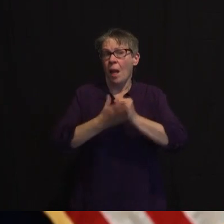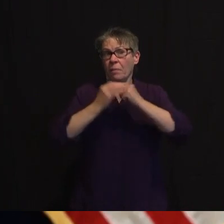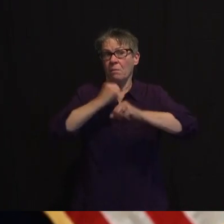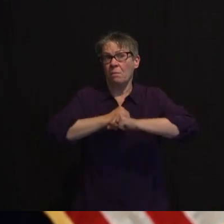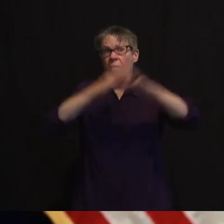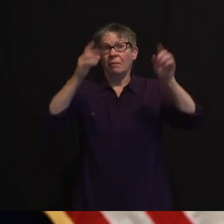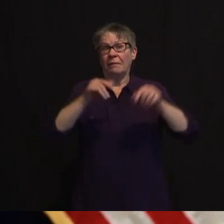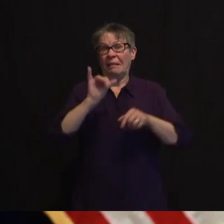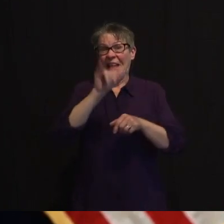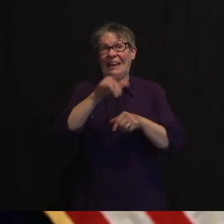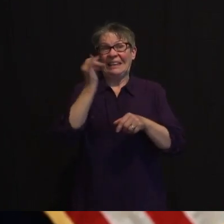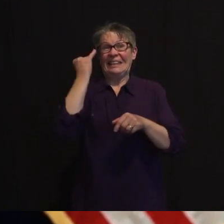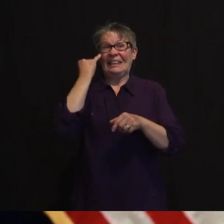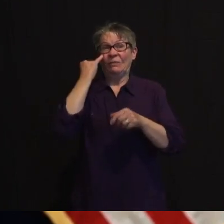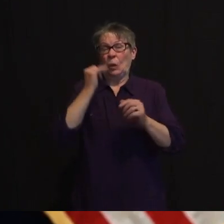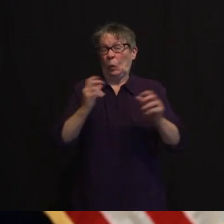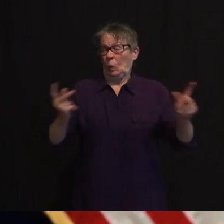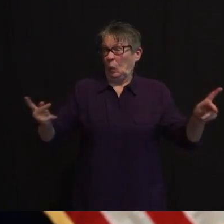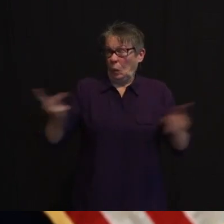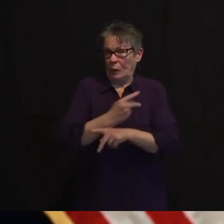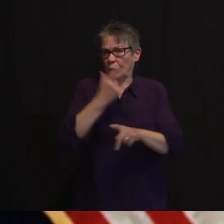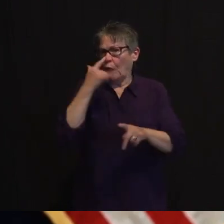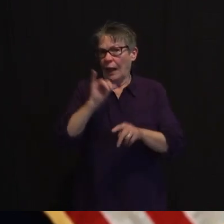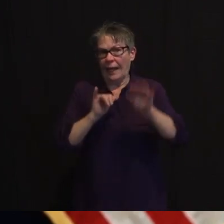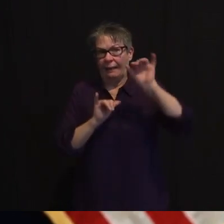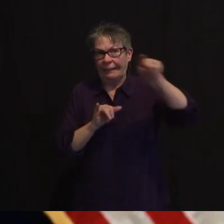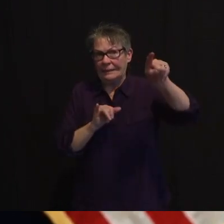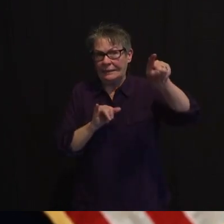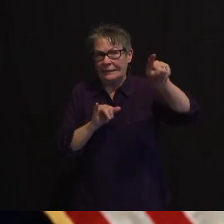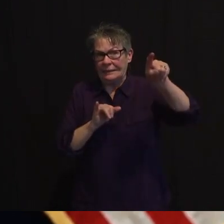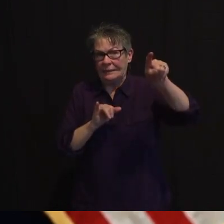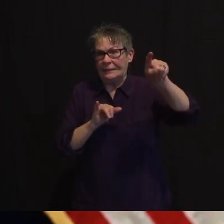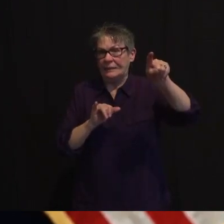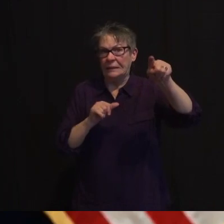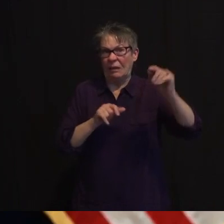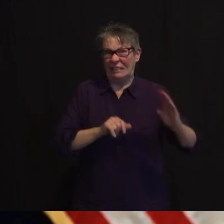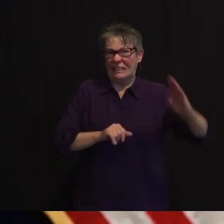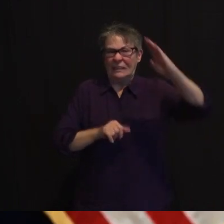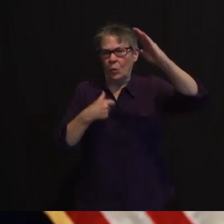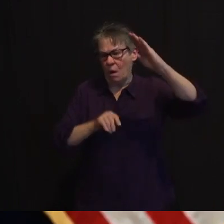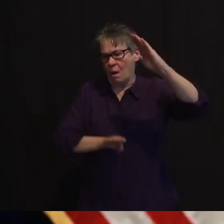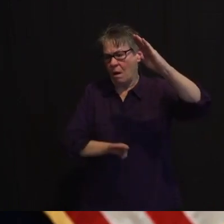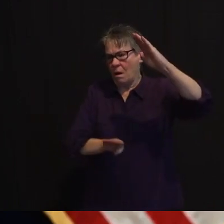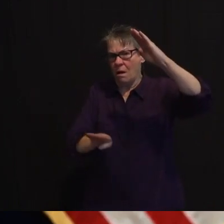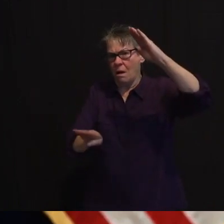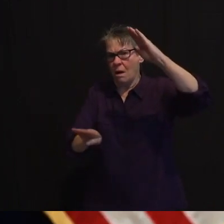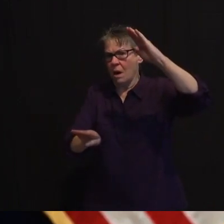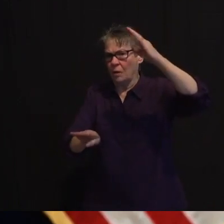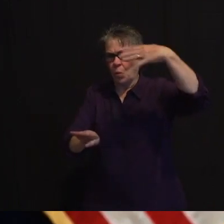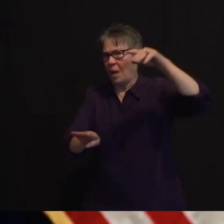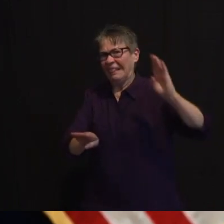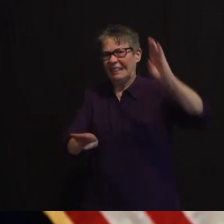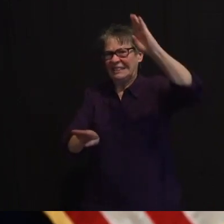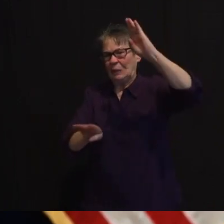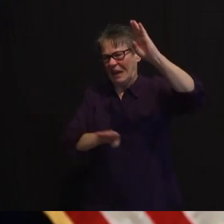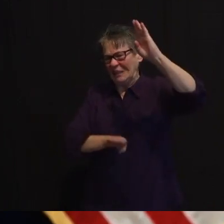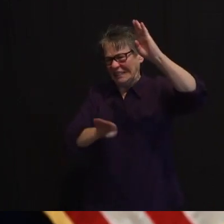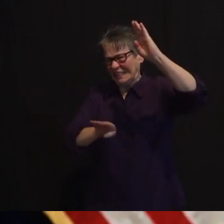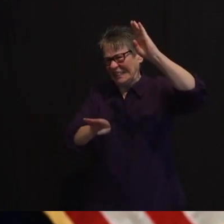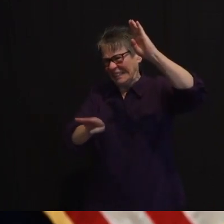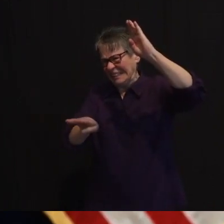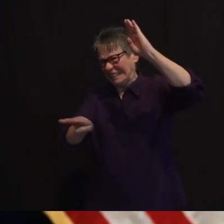is a fraction of that. And it, by the way, could have been a lot worse. So folks, we've already probably dodged a significant chunk of this